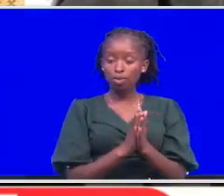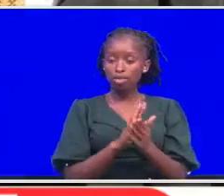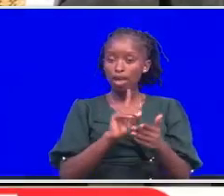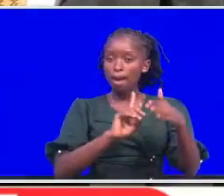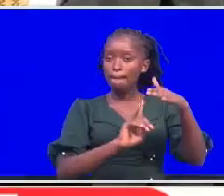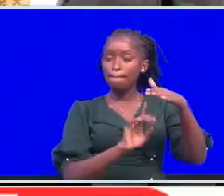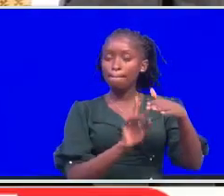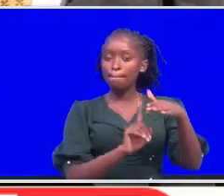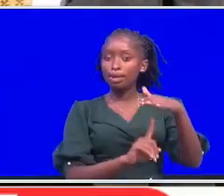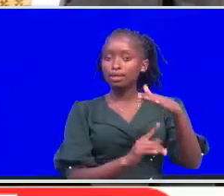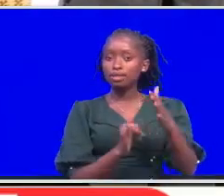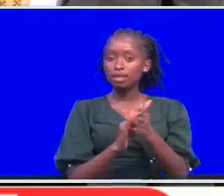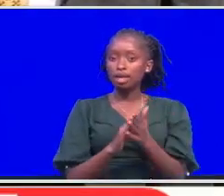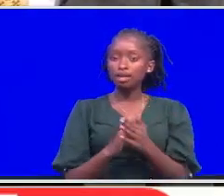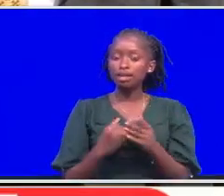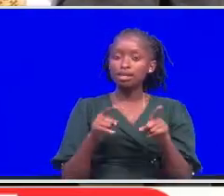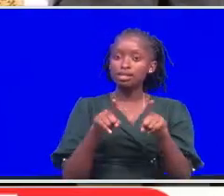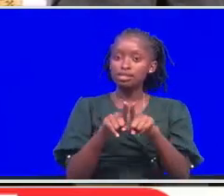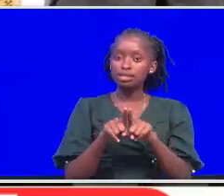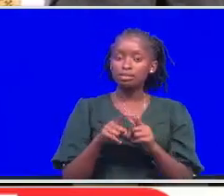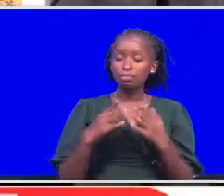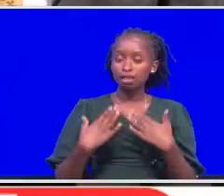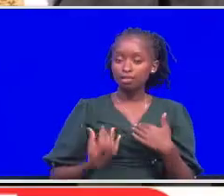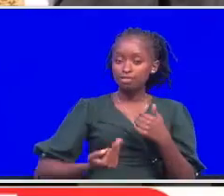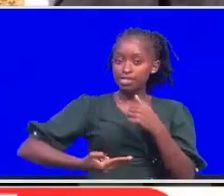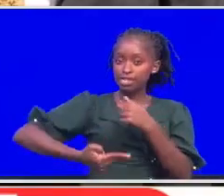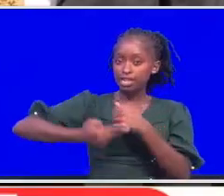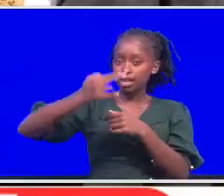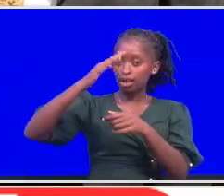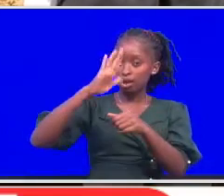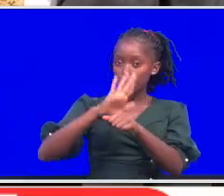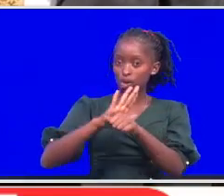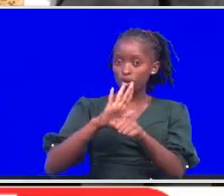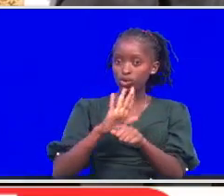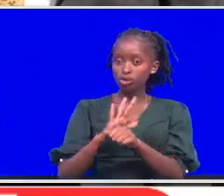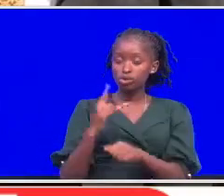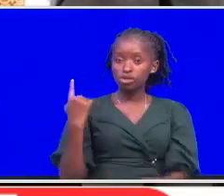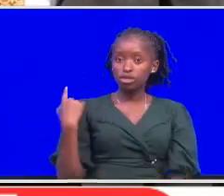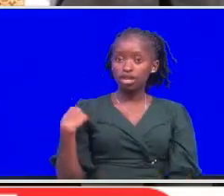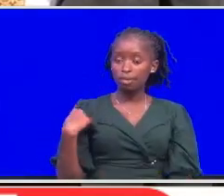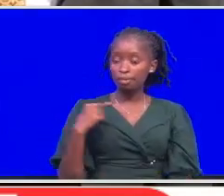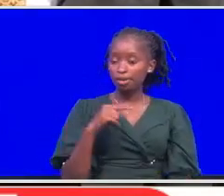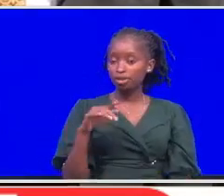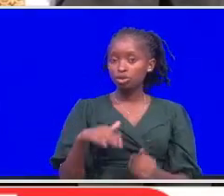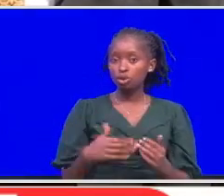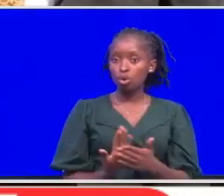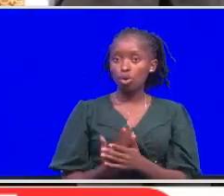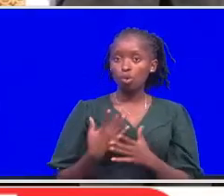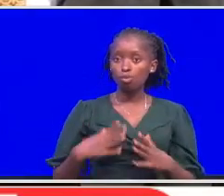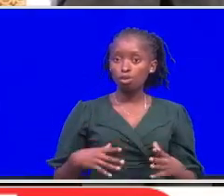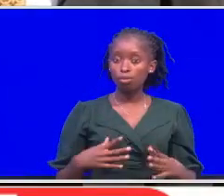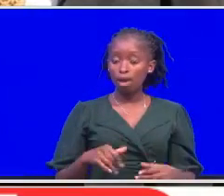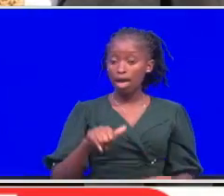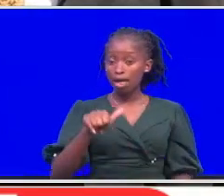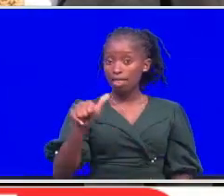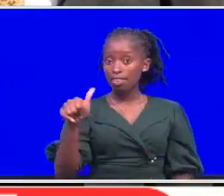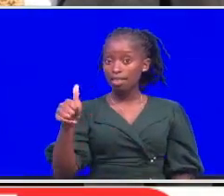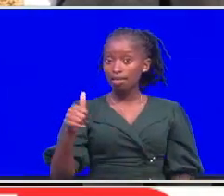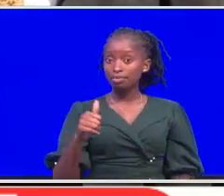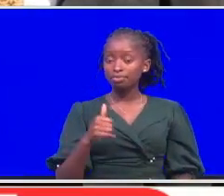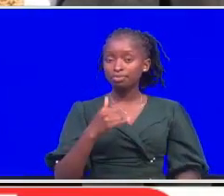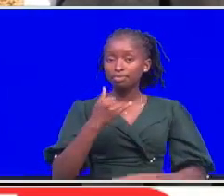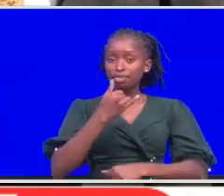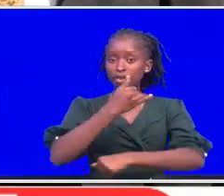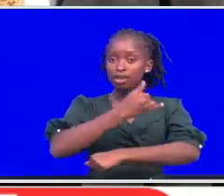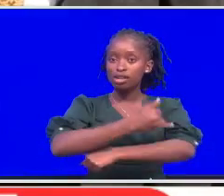so because also it has some of the, it has the highest number of employees. The other institution is